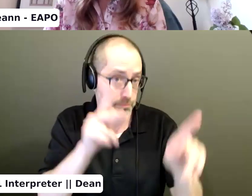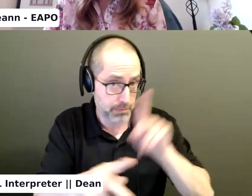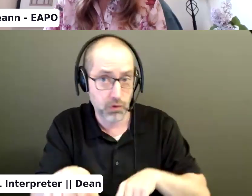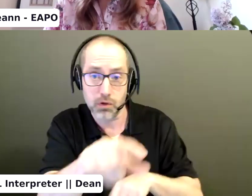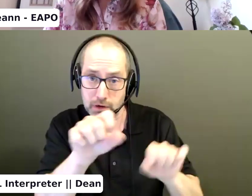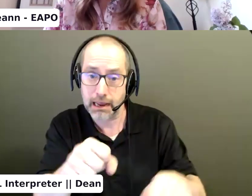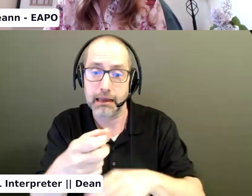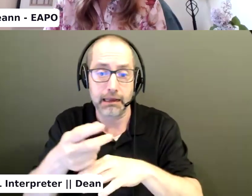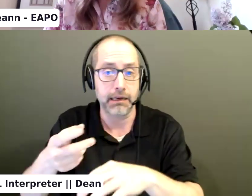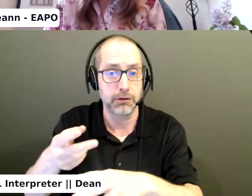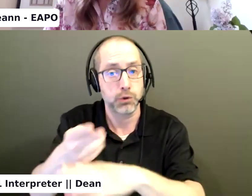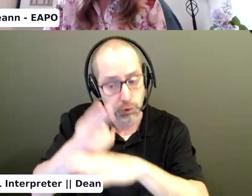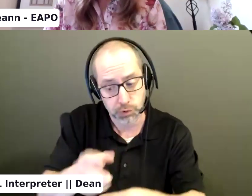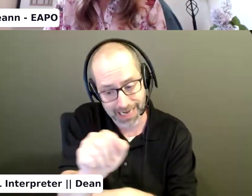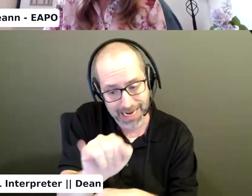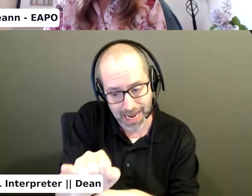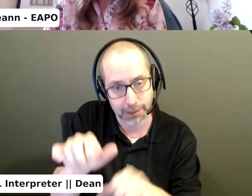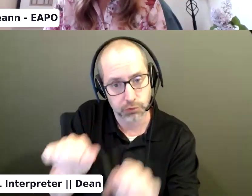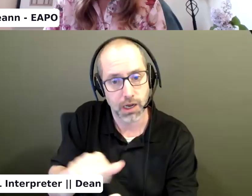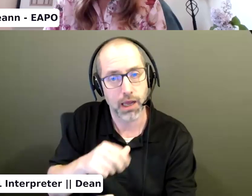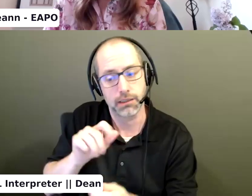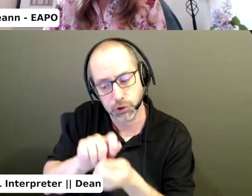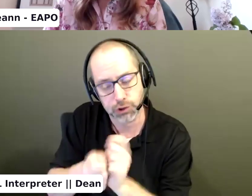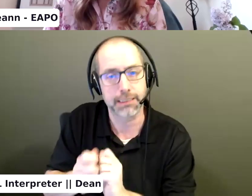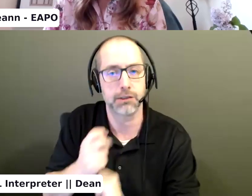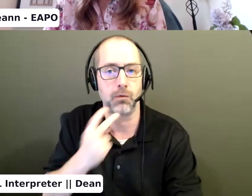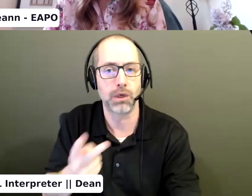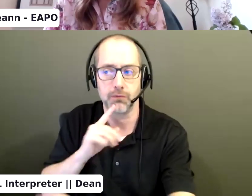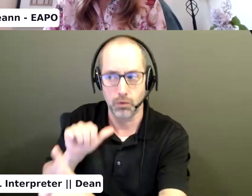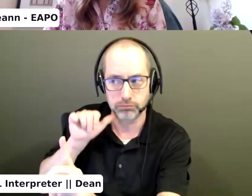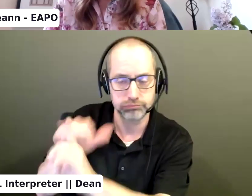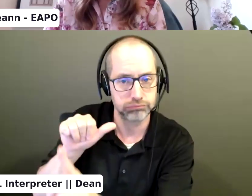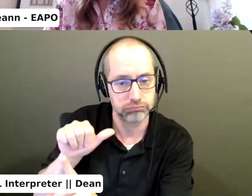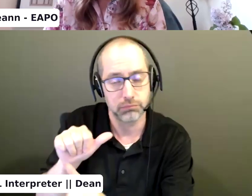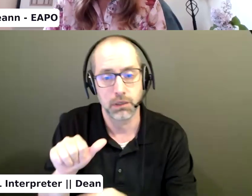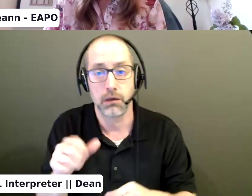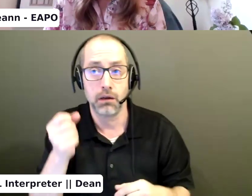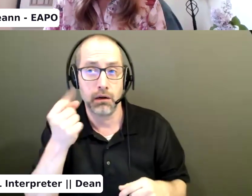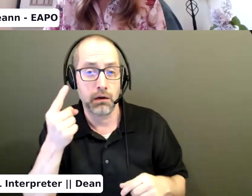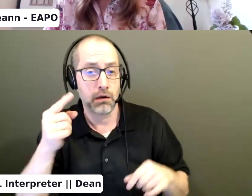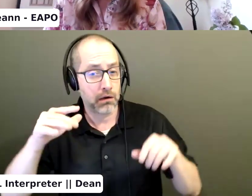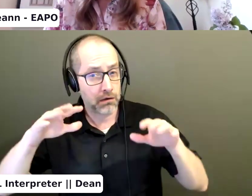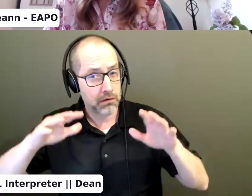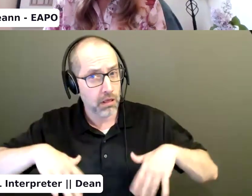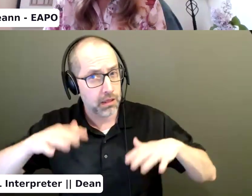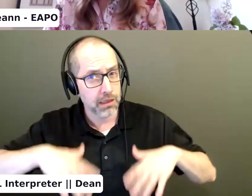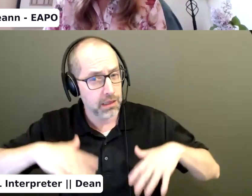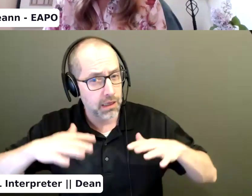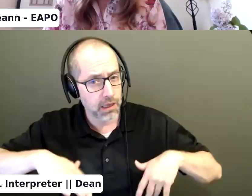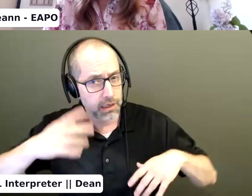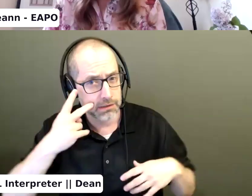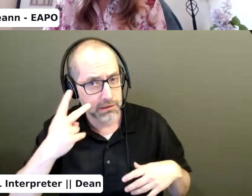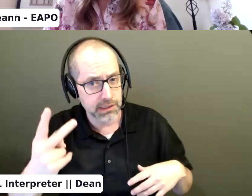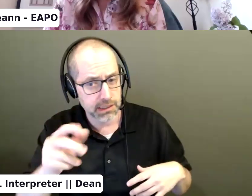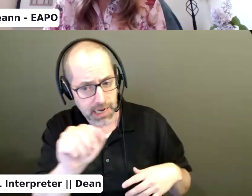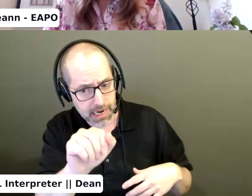to try to sound like a loved one. We haven't seen, I don't think, too much of